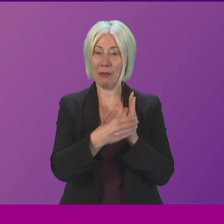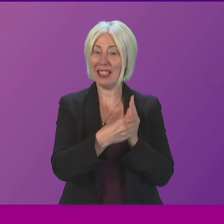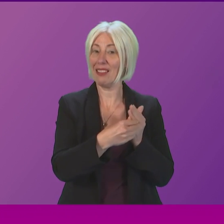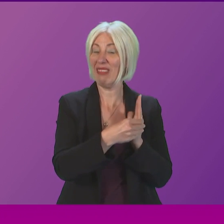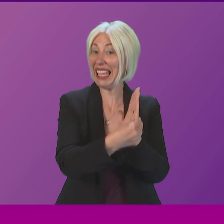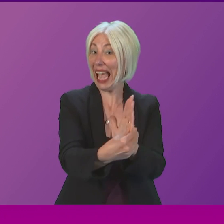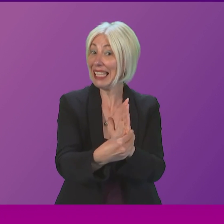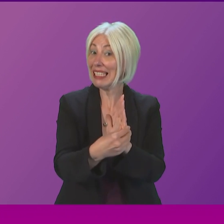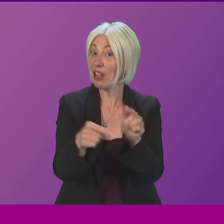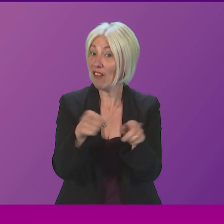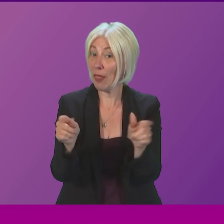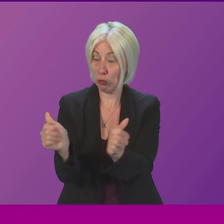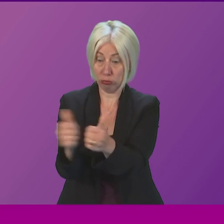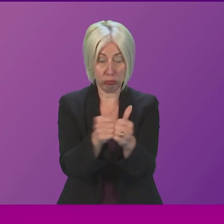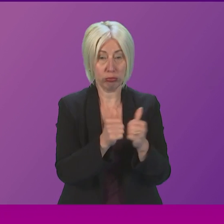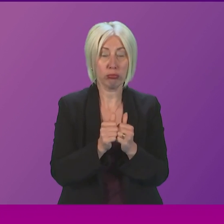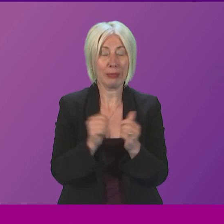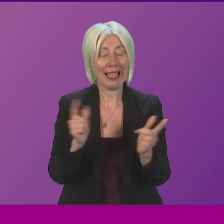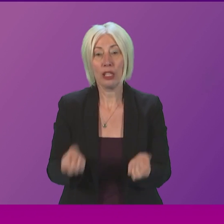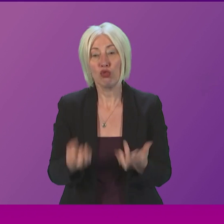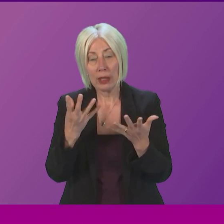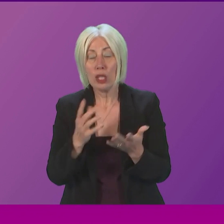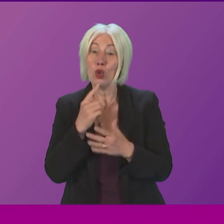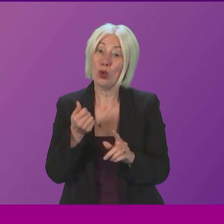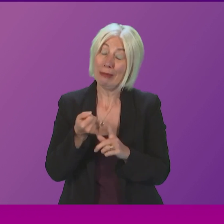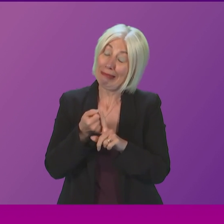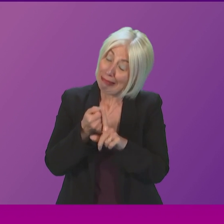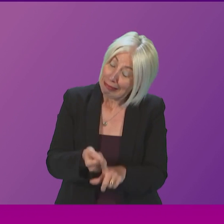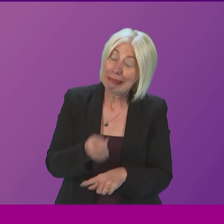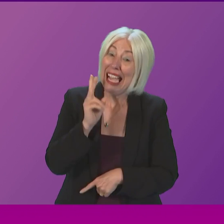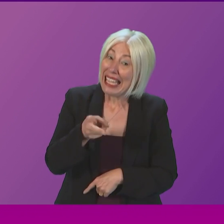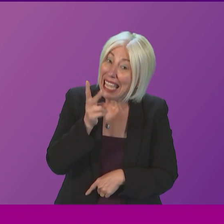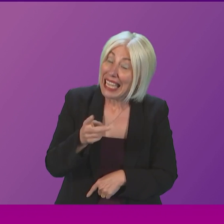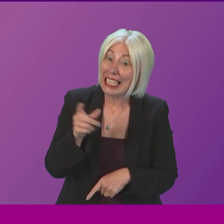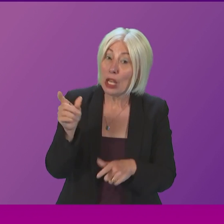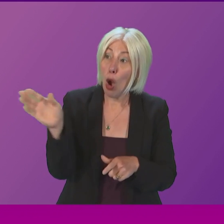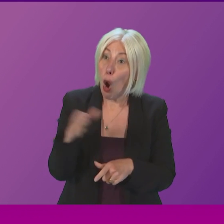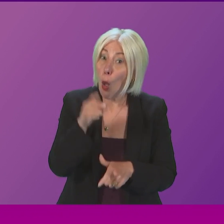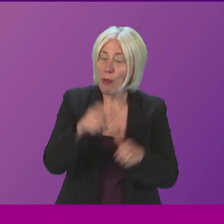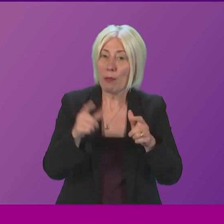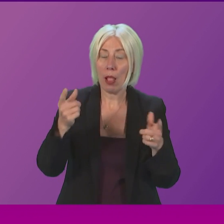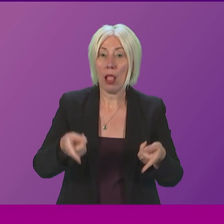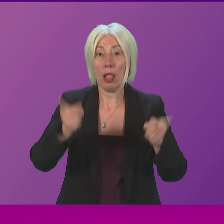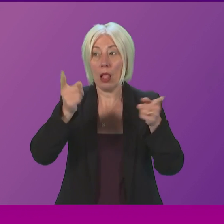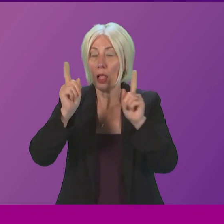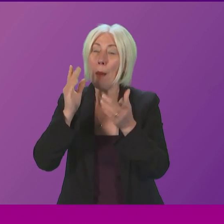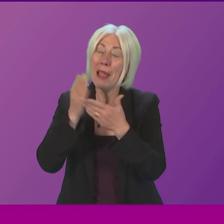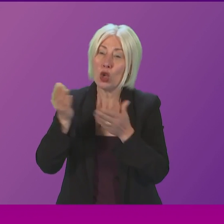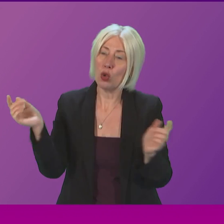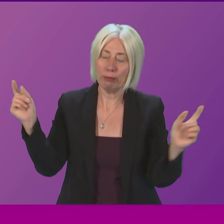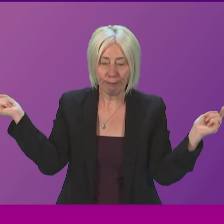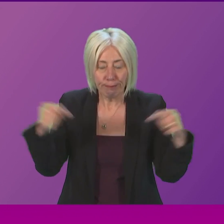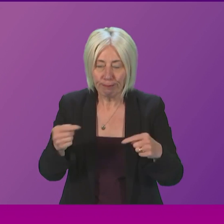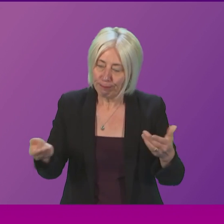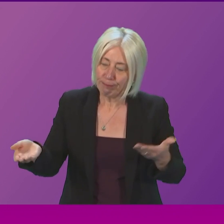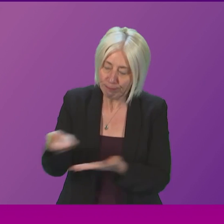comes to the settlement of these disputes. And I would urge, once again, all of those employers to meaningfully engage, get around the